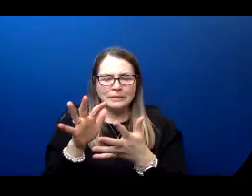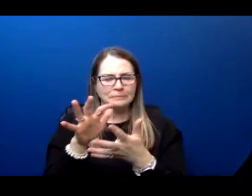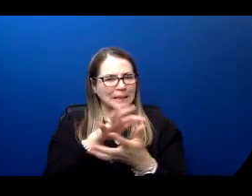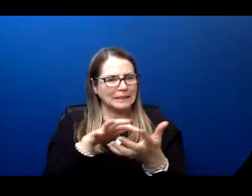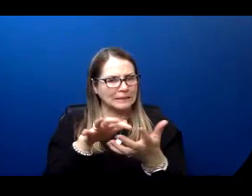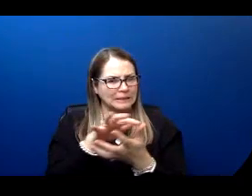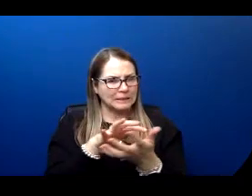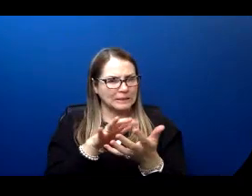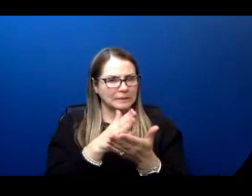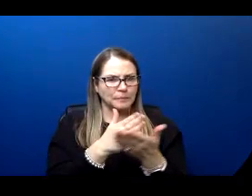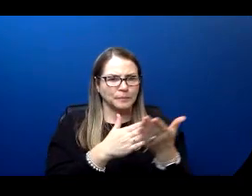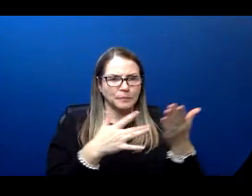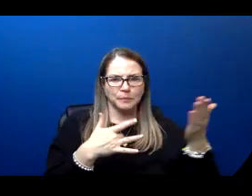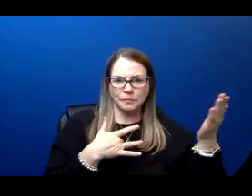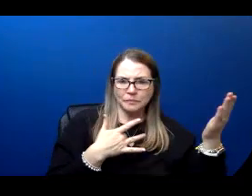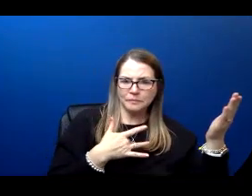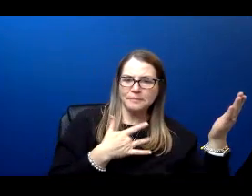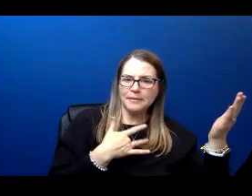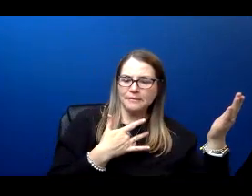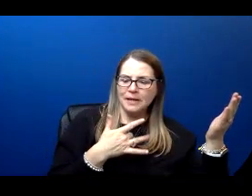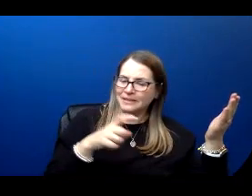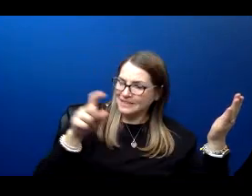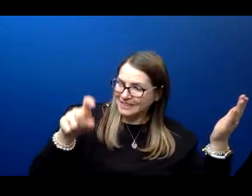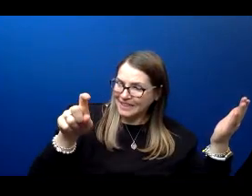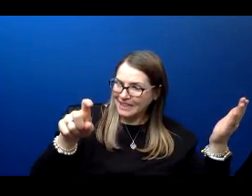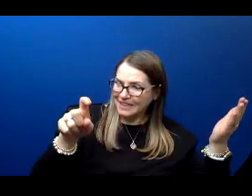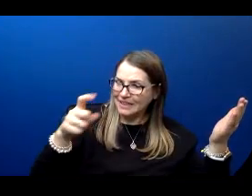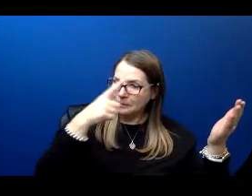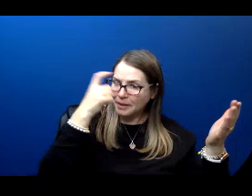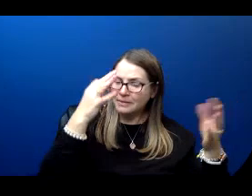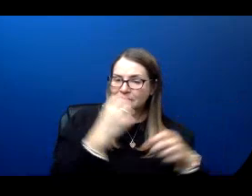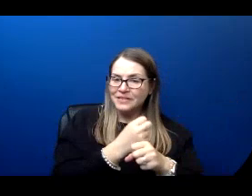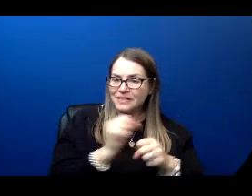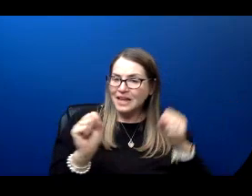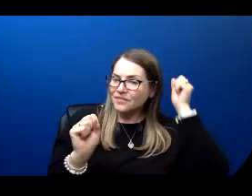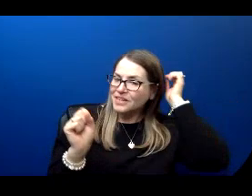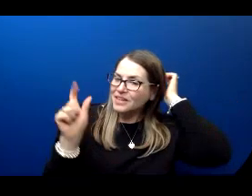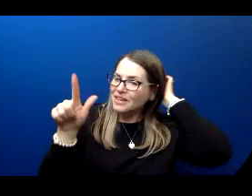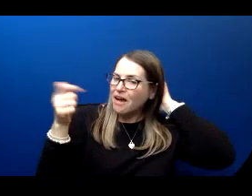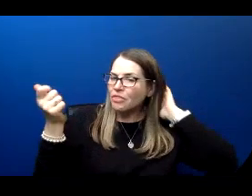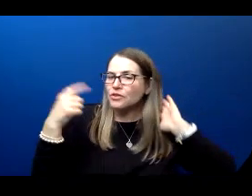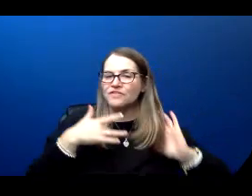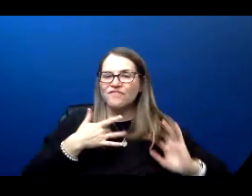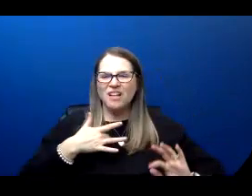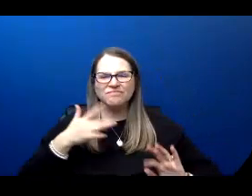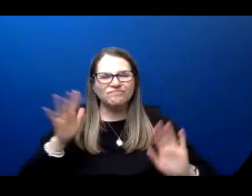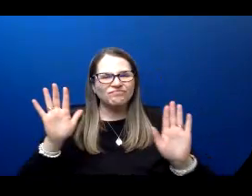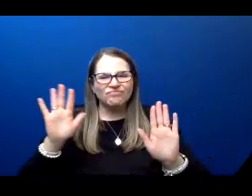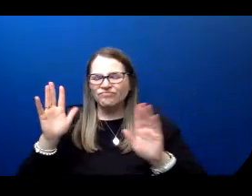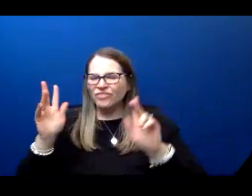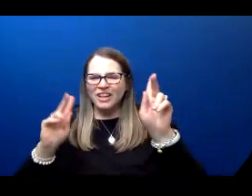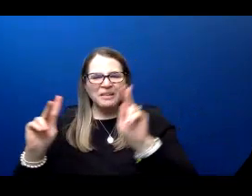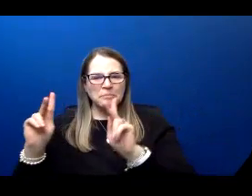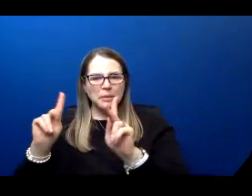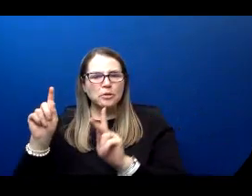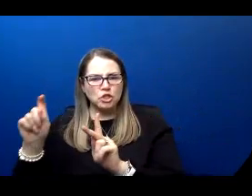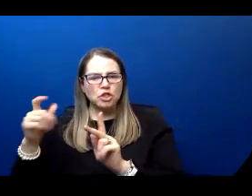that it was needed because of public safety. Others thought that individual choices should